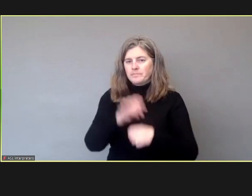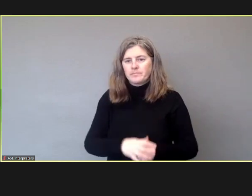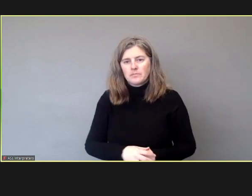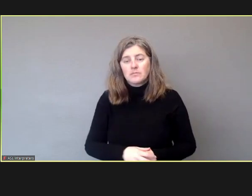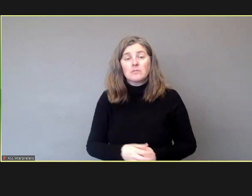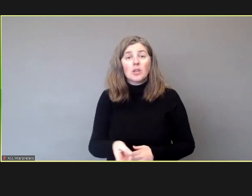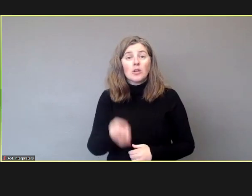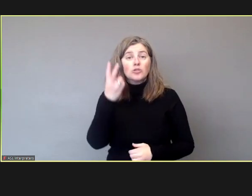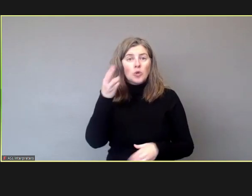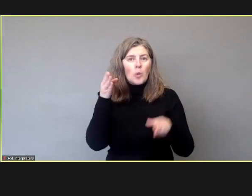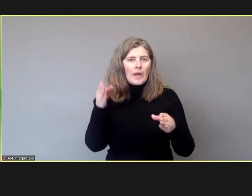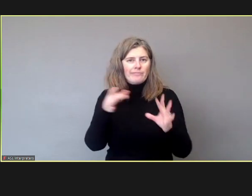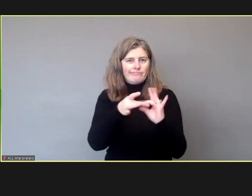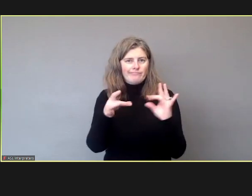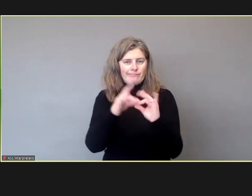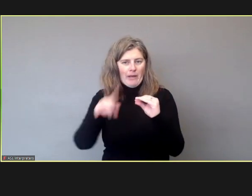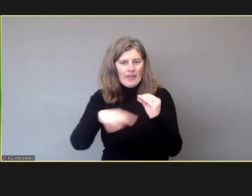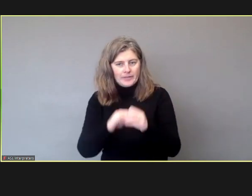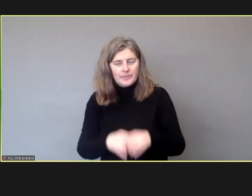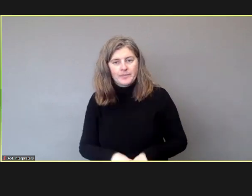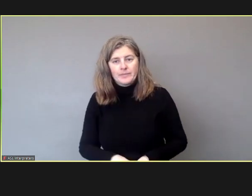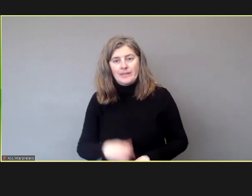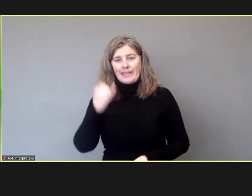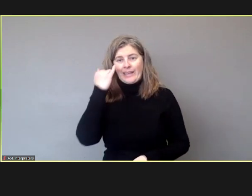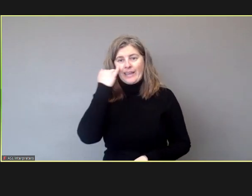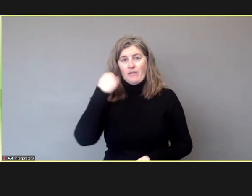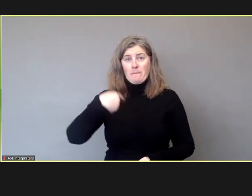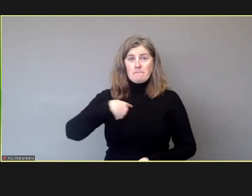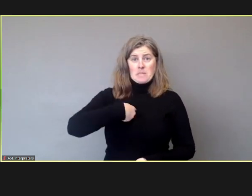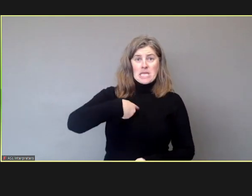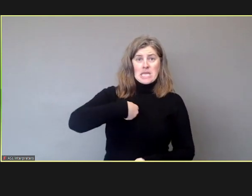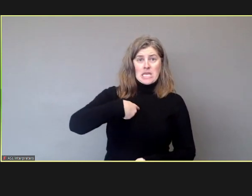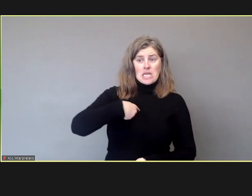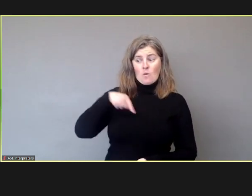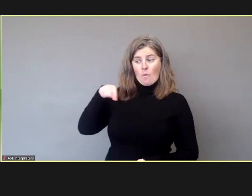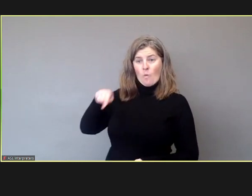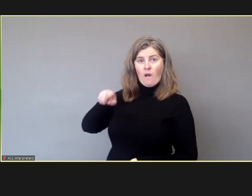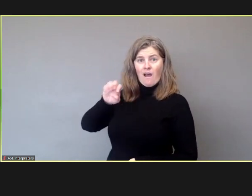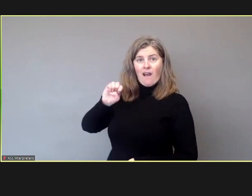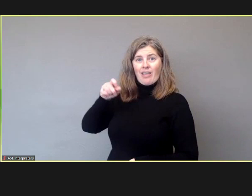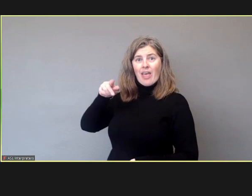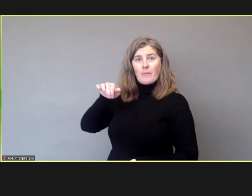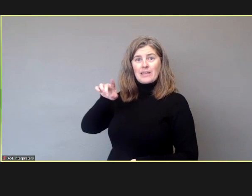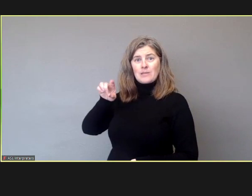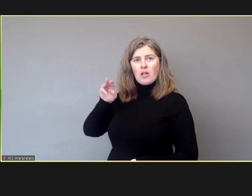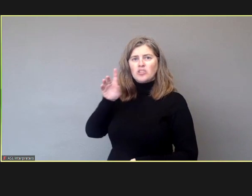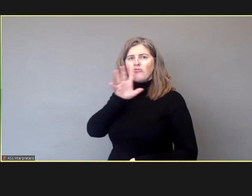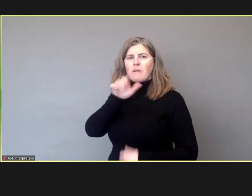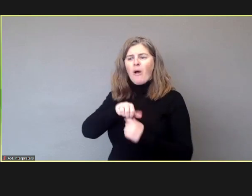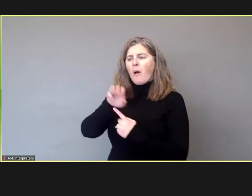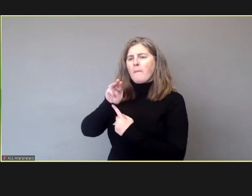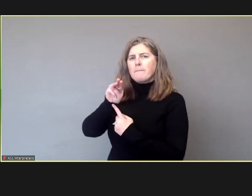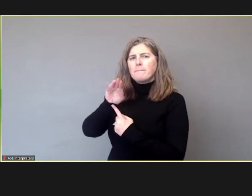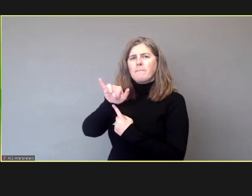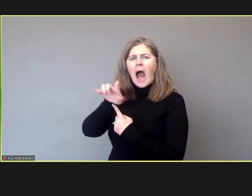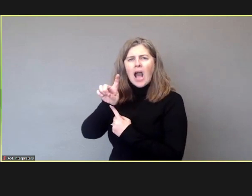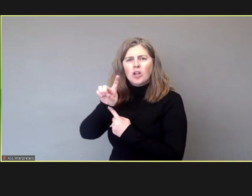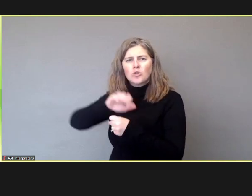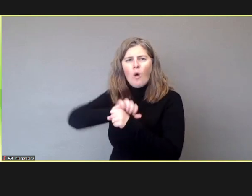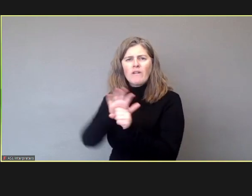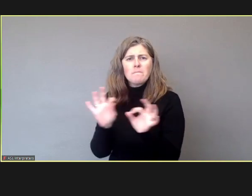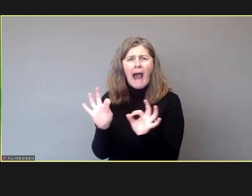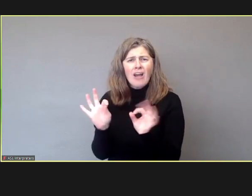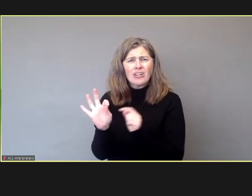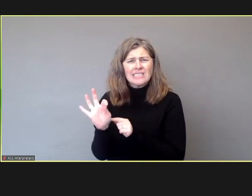ways I want to talk about it. One, when I or one of our epidemiologists talk about mild COVID, that all that